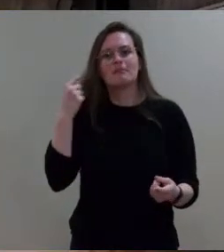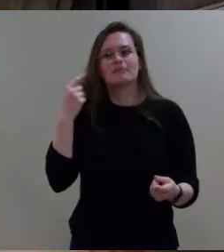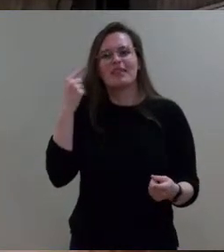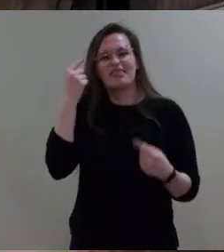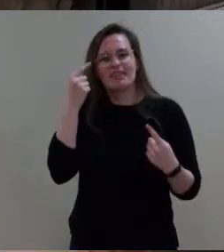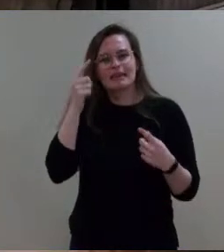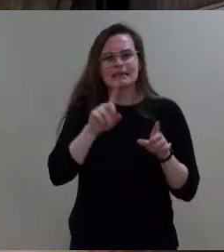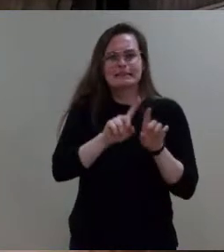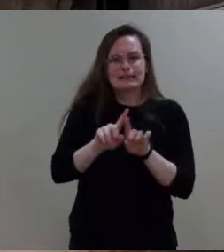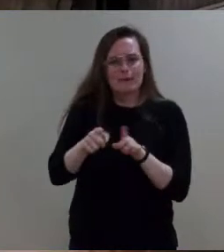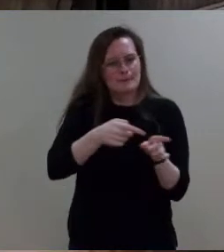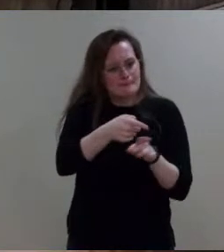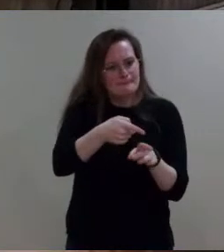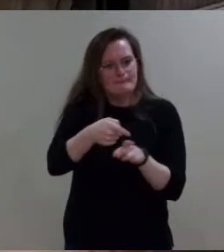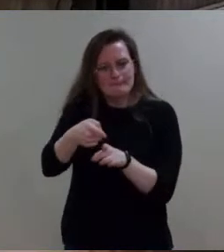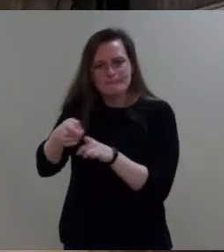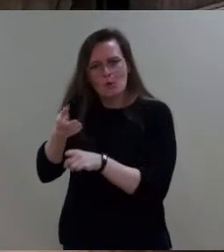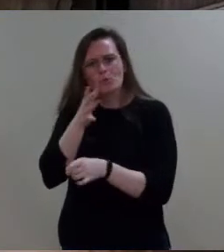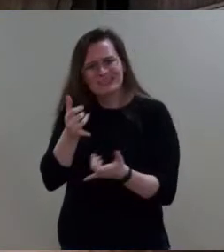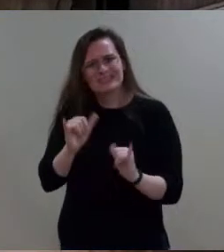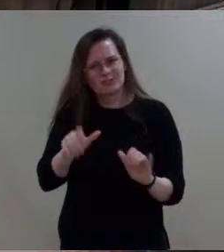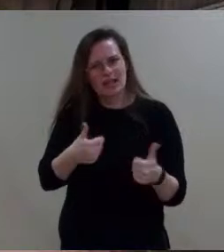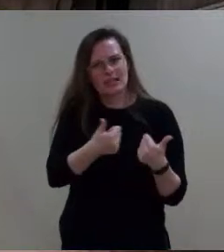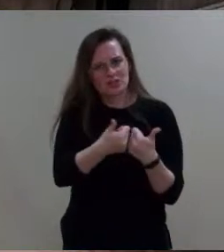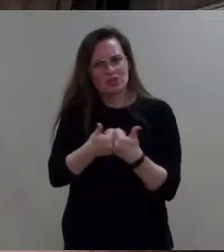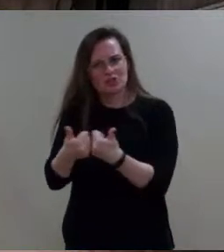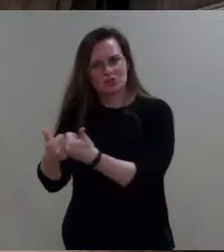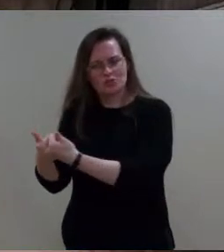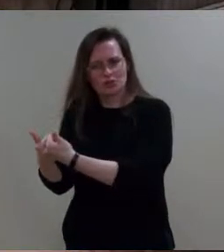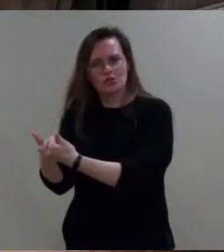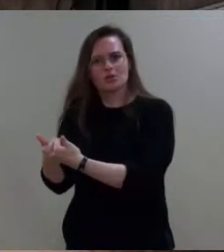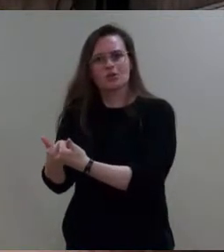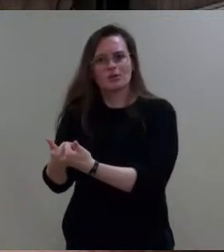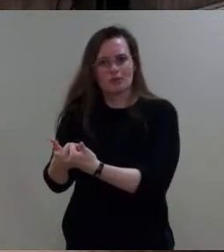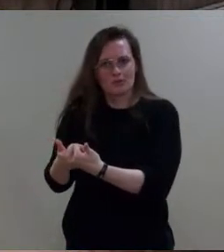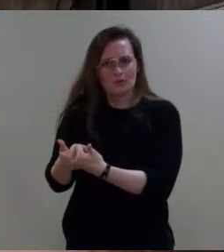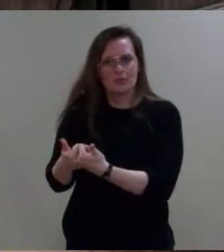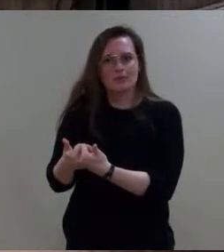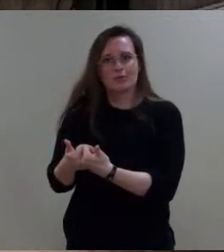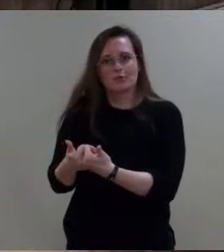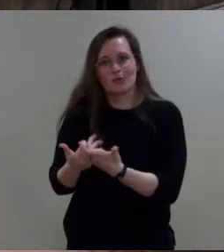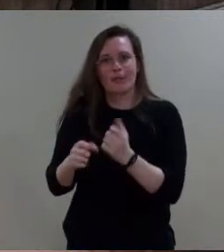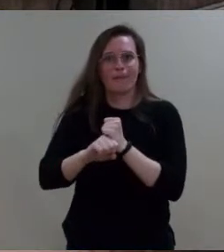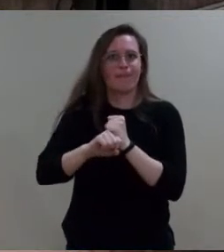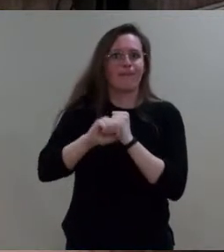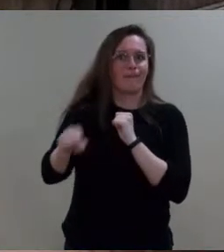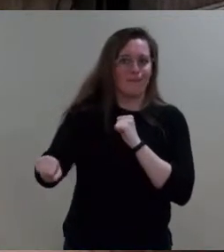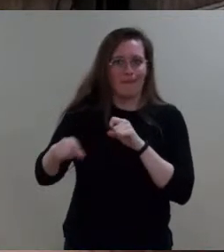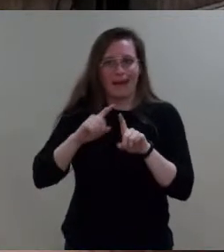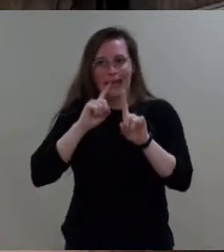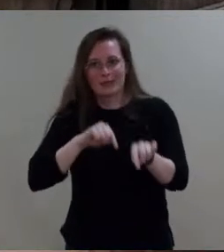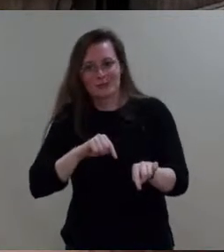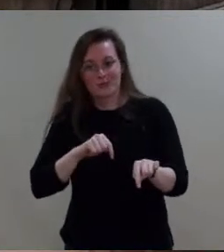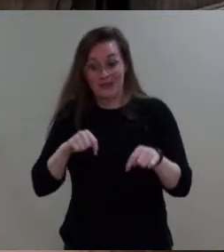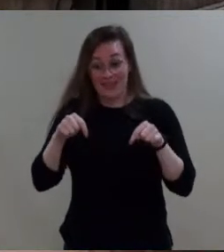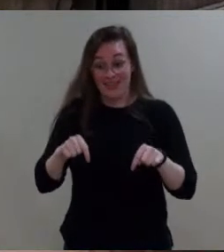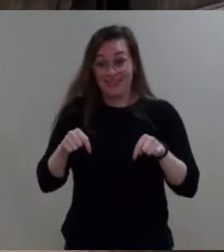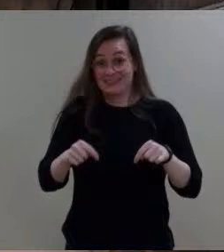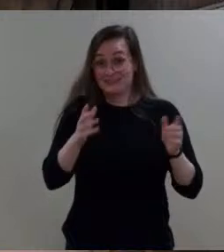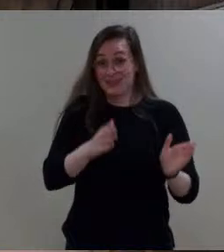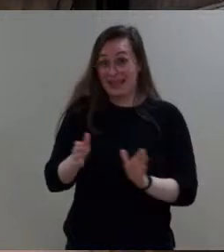and those other bubbles that I talked about, pieces of that will land on our table. A long answer to your question. It's not a perfect